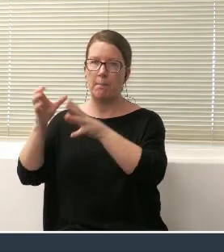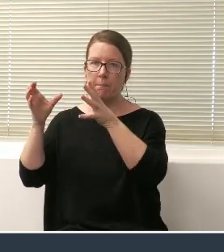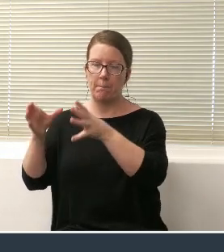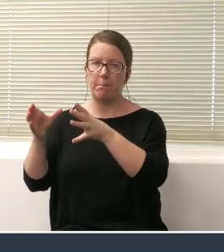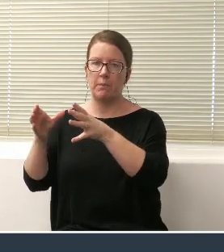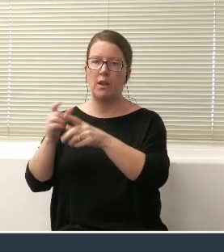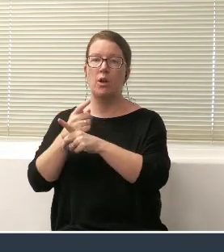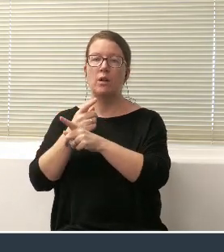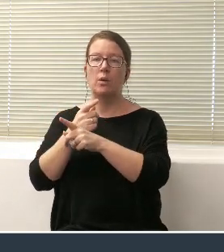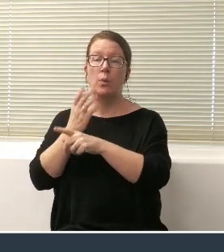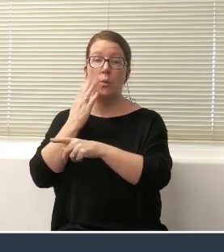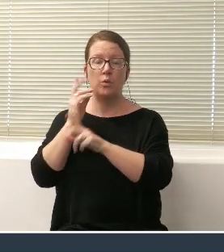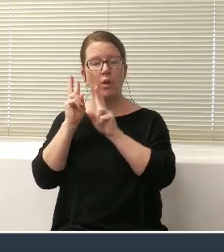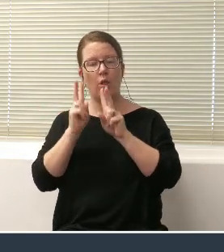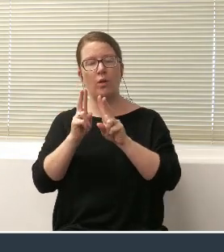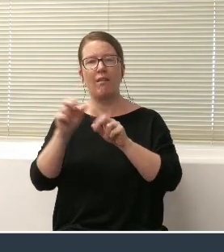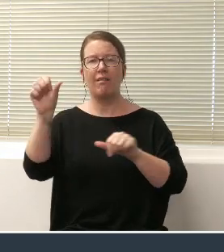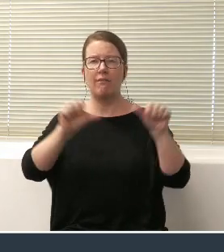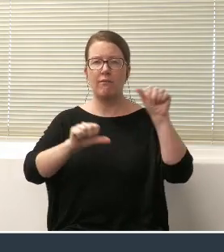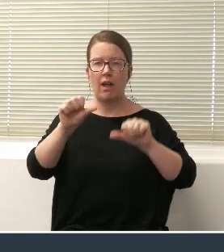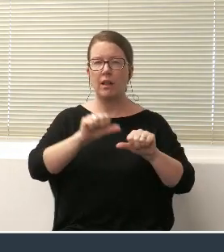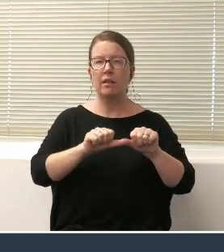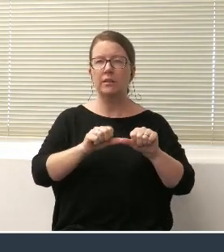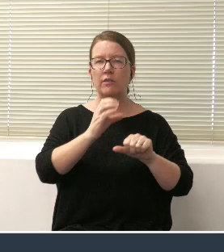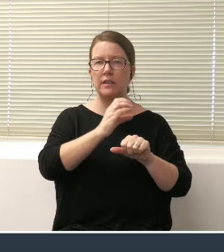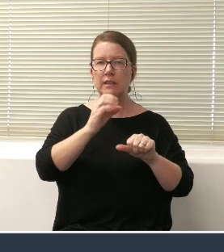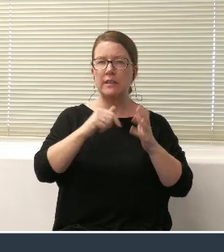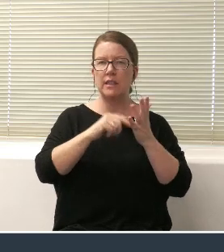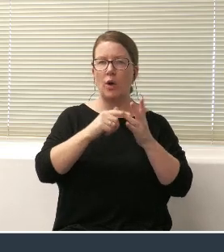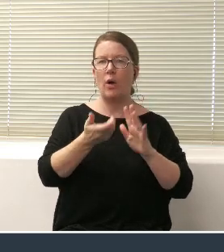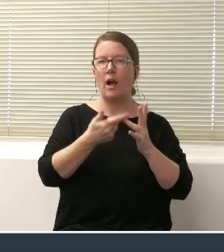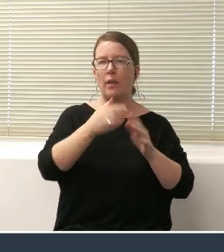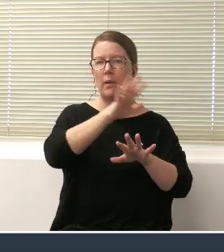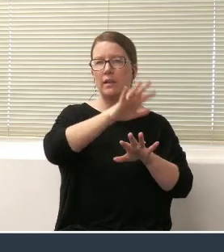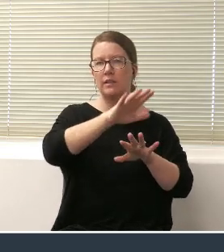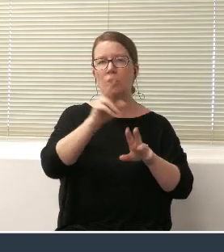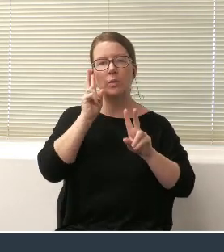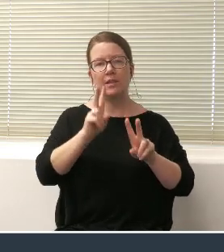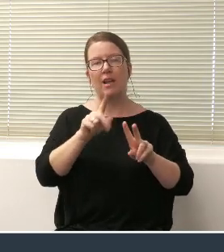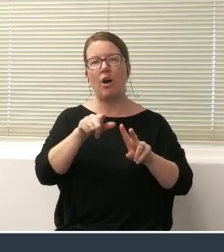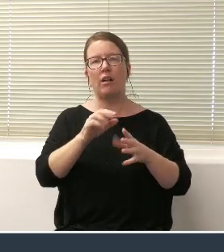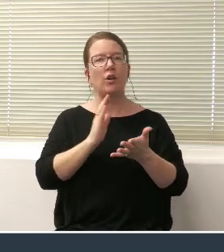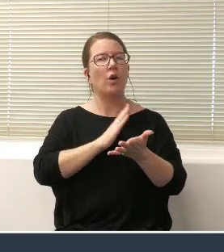that focus or purpose has been lost. And so failure has occurred as a result.